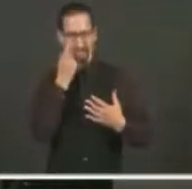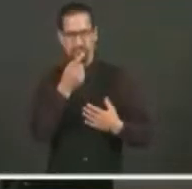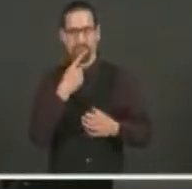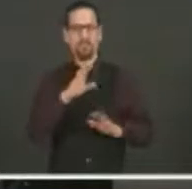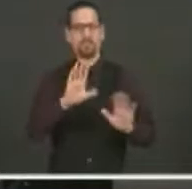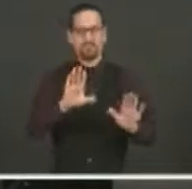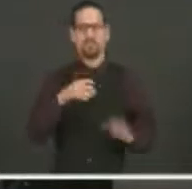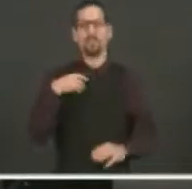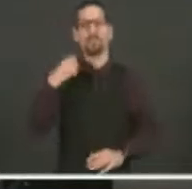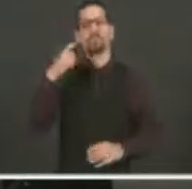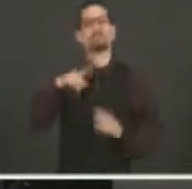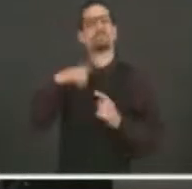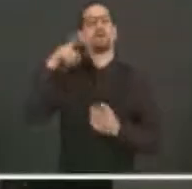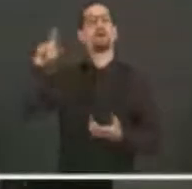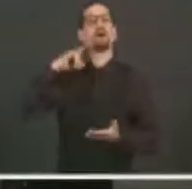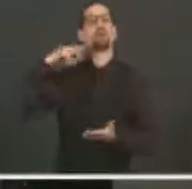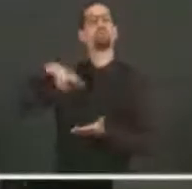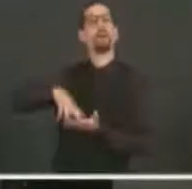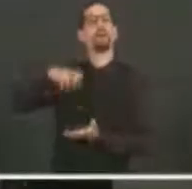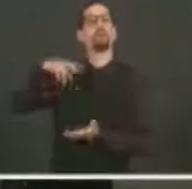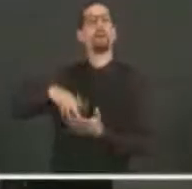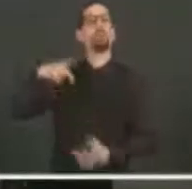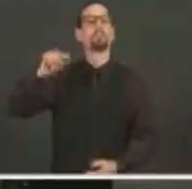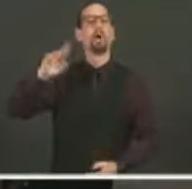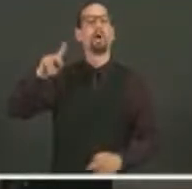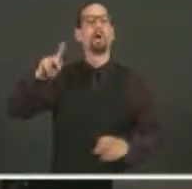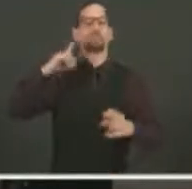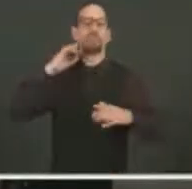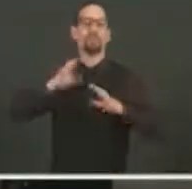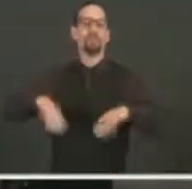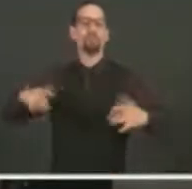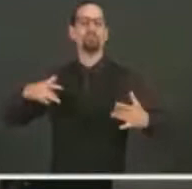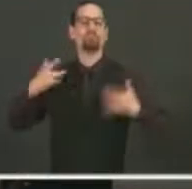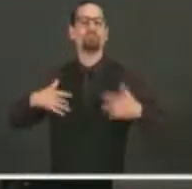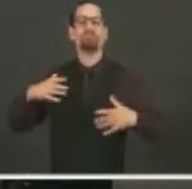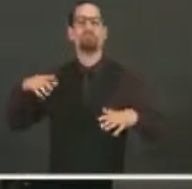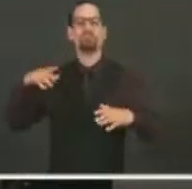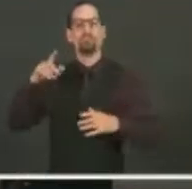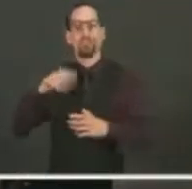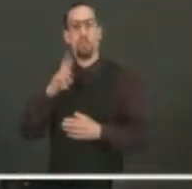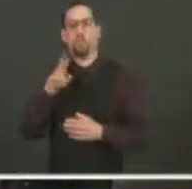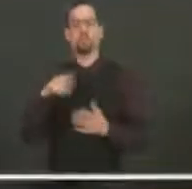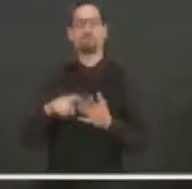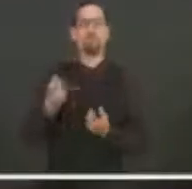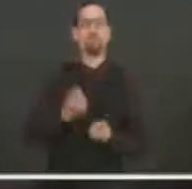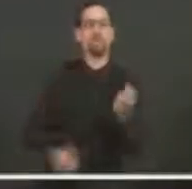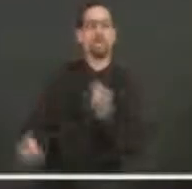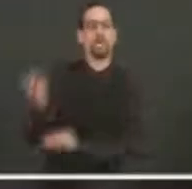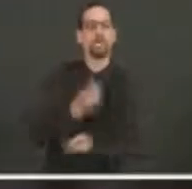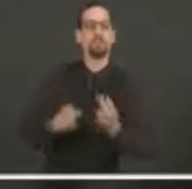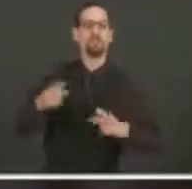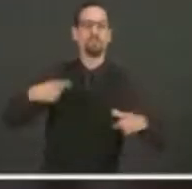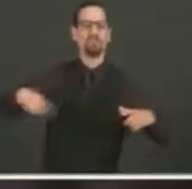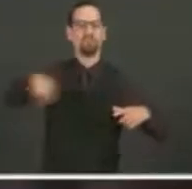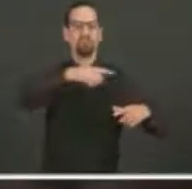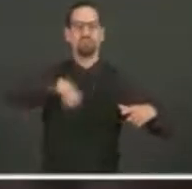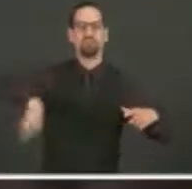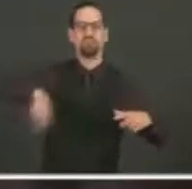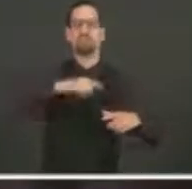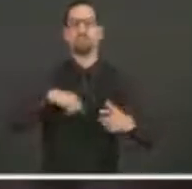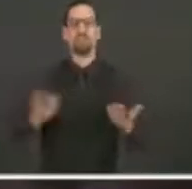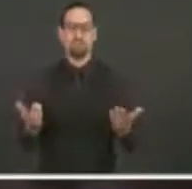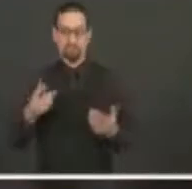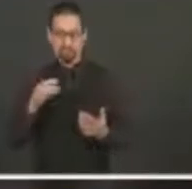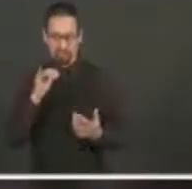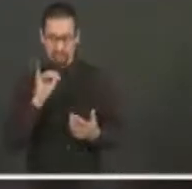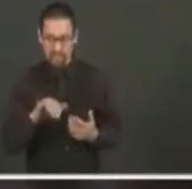parks and indoor roller skating rinks? Do those fall in the guidelines for be eligible for phase 3 to reopen? The